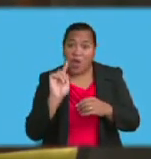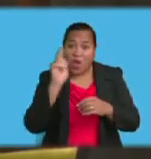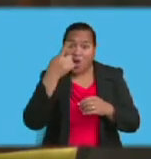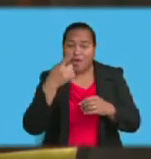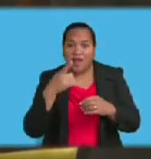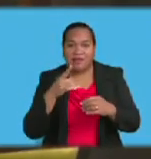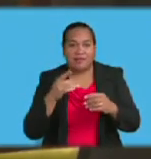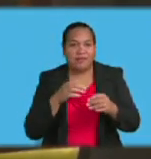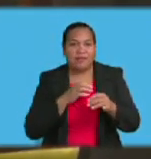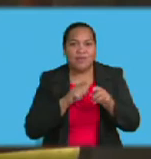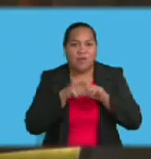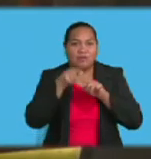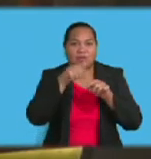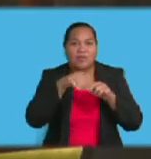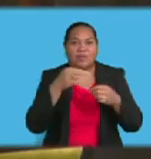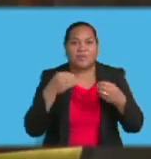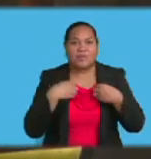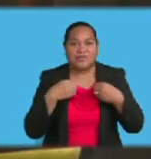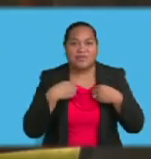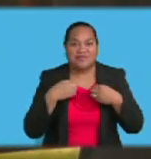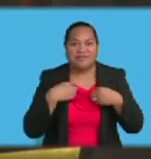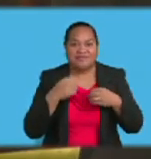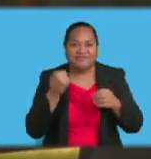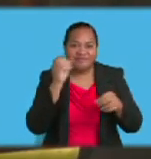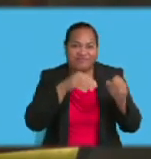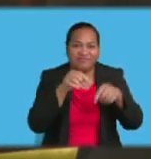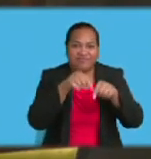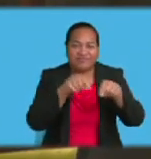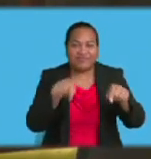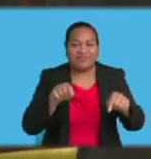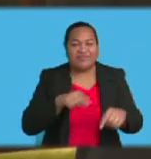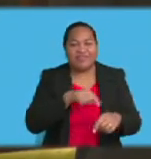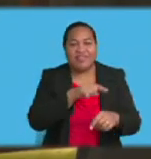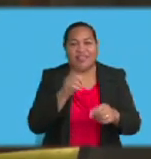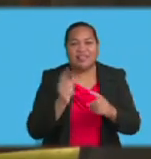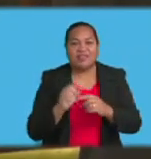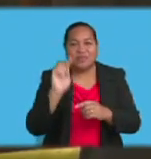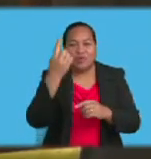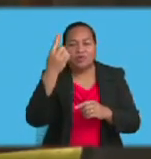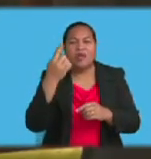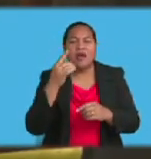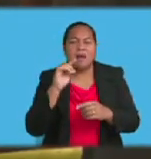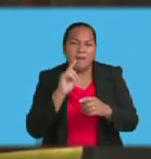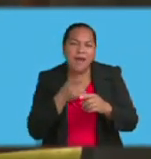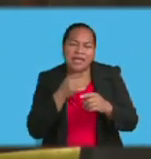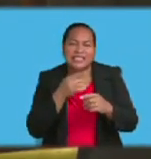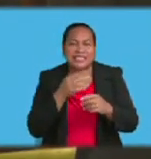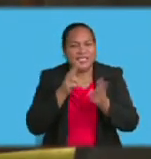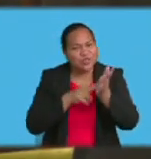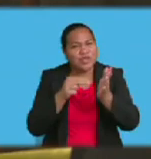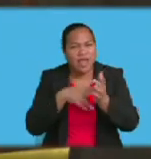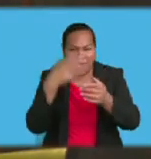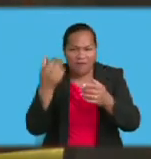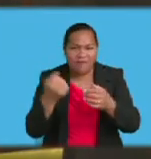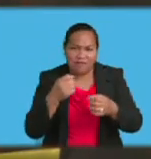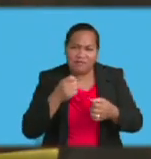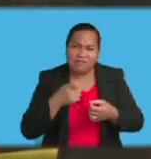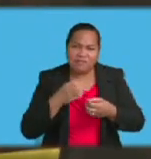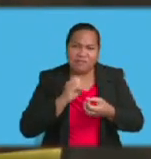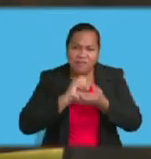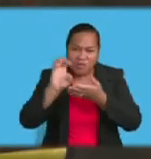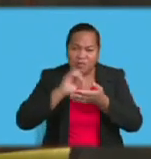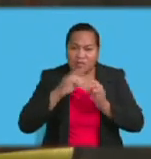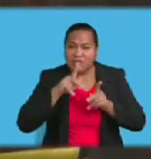in addition, Madam Speaker, New Zealand, as I said earlier, remains an untapped market while having a significant trade deficit with